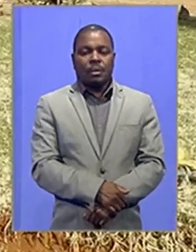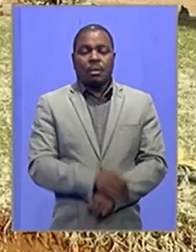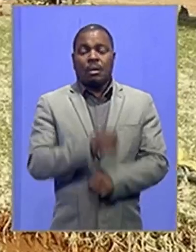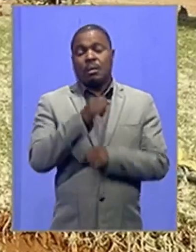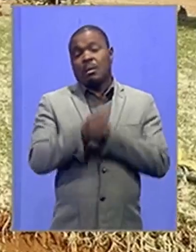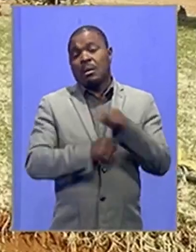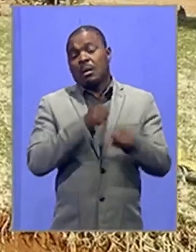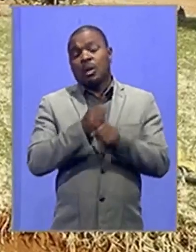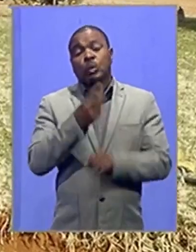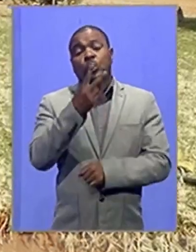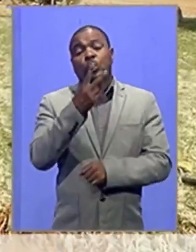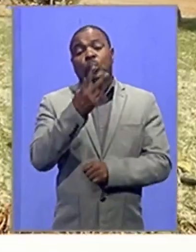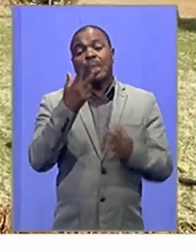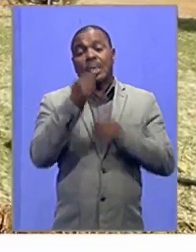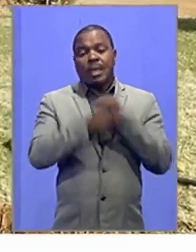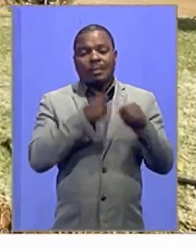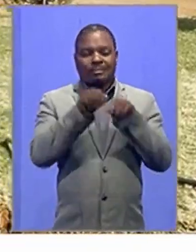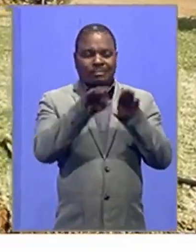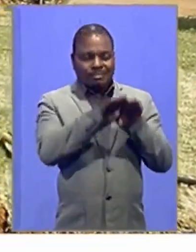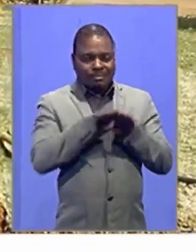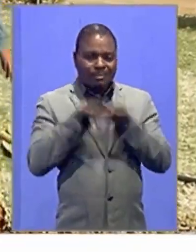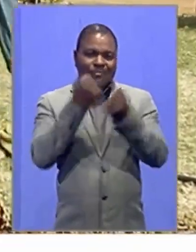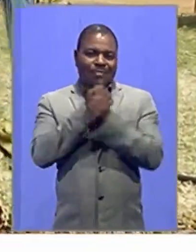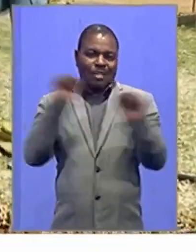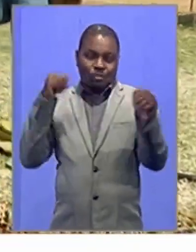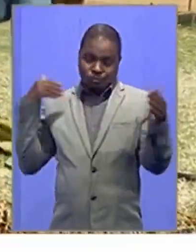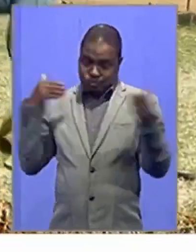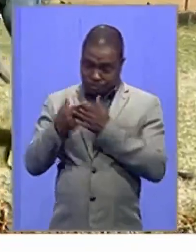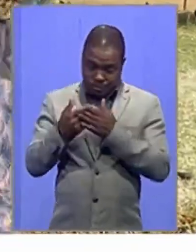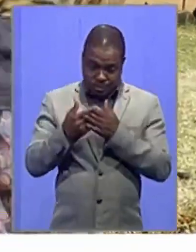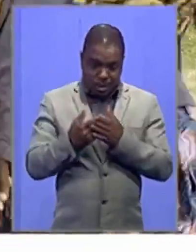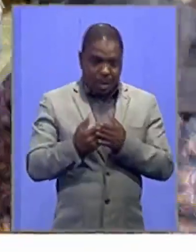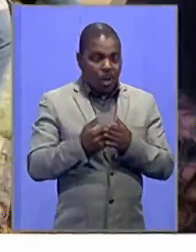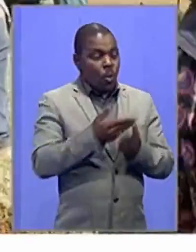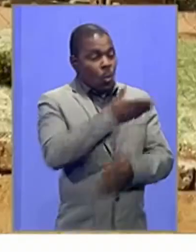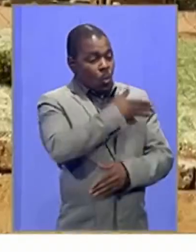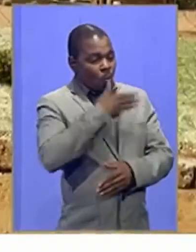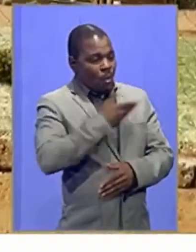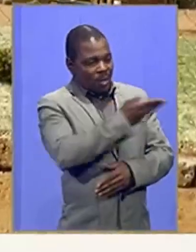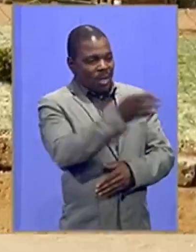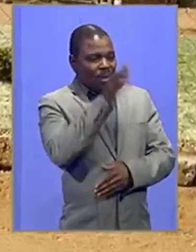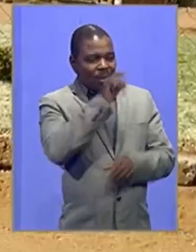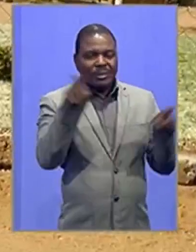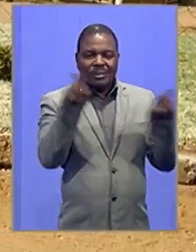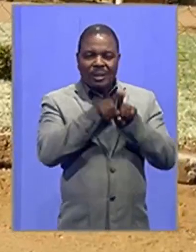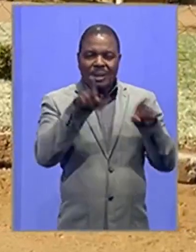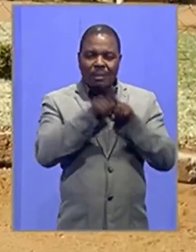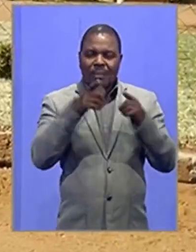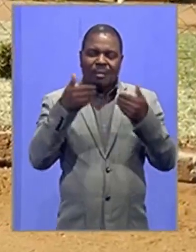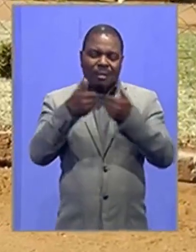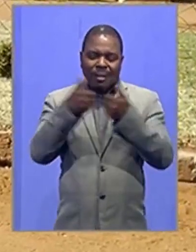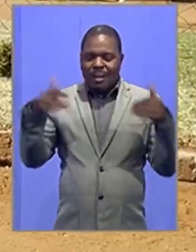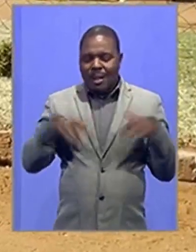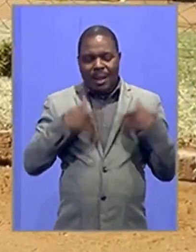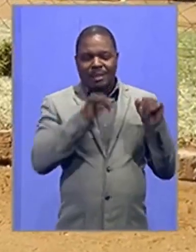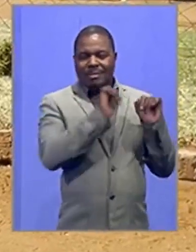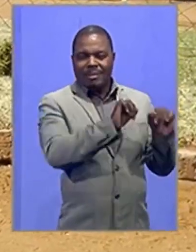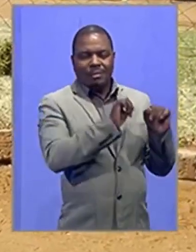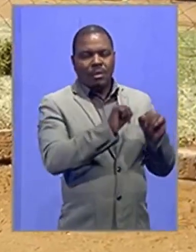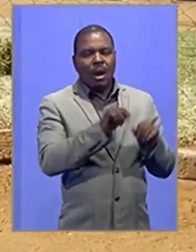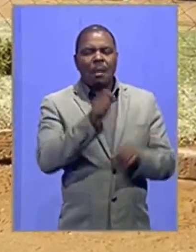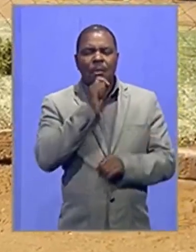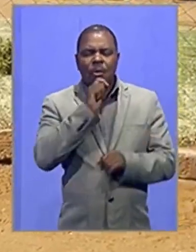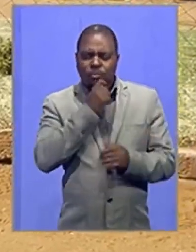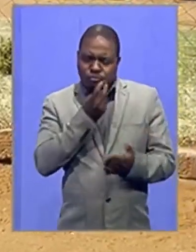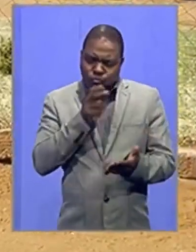mengwaga ya 2020 e re le mmušong wa tokologo basadi ba bare ba sa phela go swana le nakong ya mmušo wa gatelelo ba tsoga ka